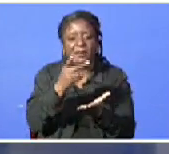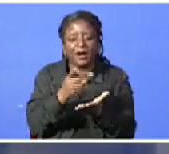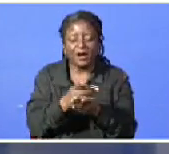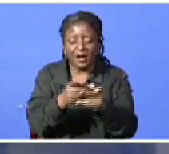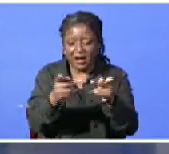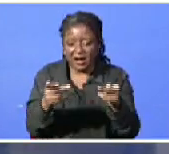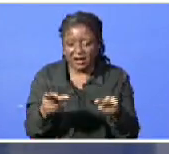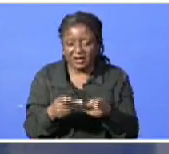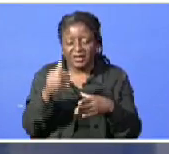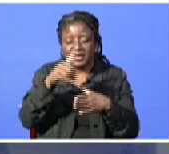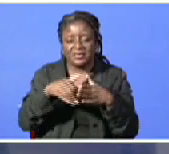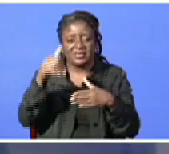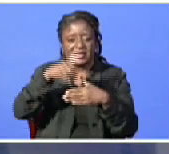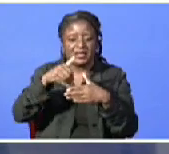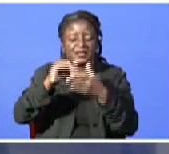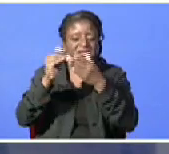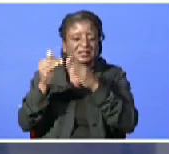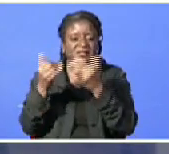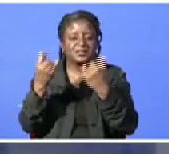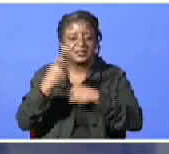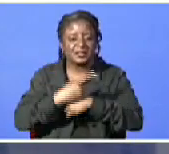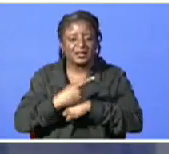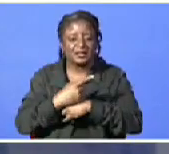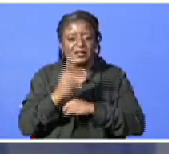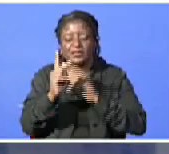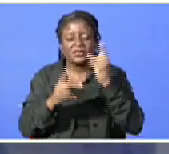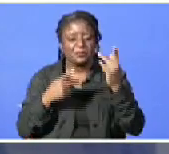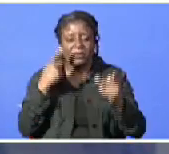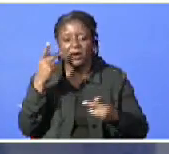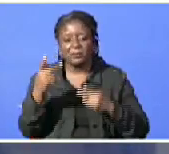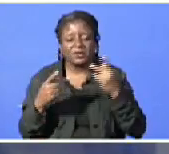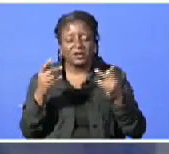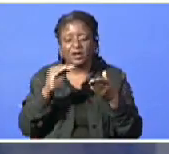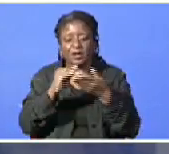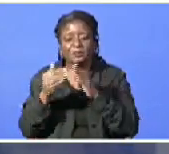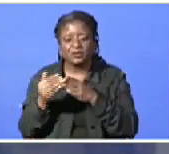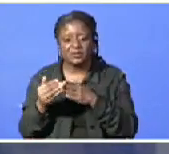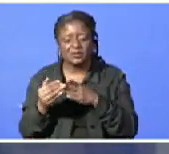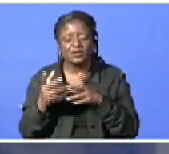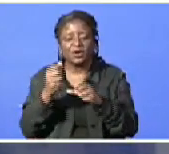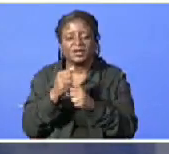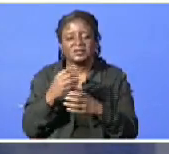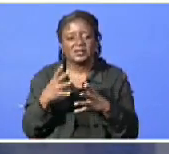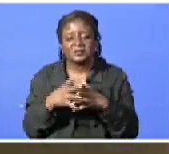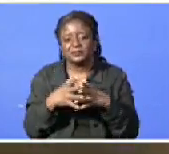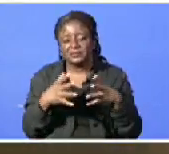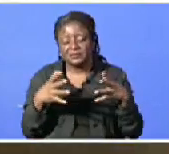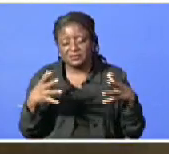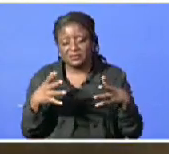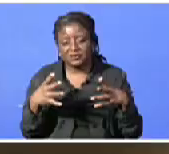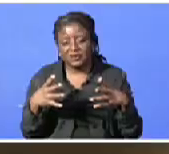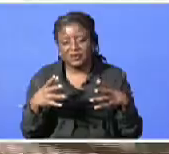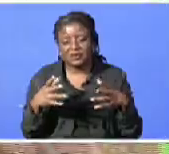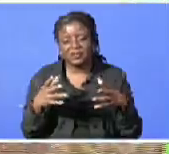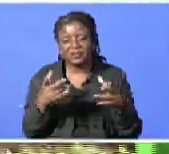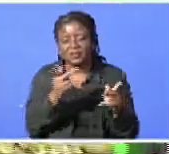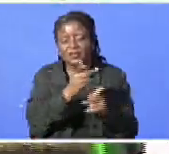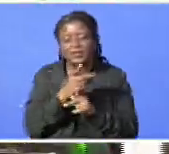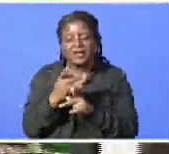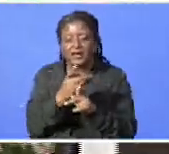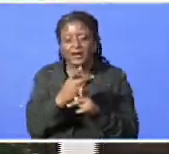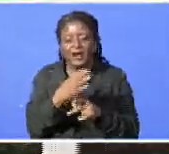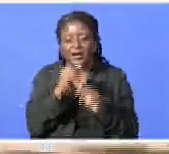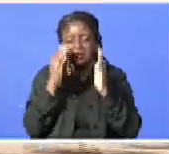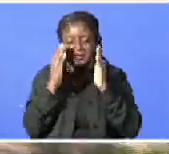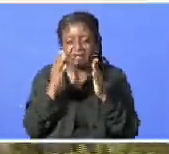Vern Carey tells us that the popular community hub received some significant TLC. The historic Southern Recreation Grounds